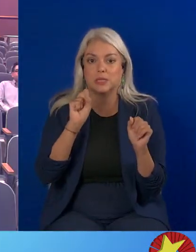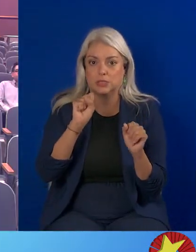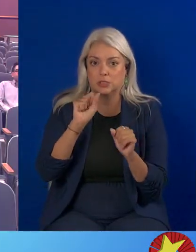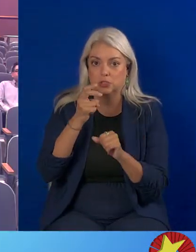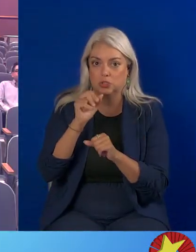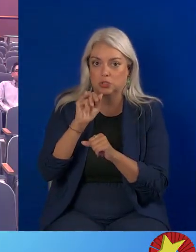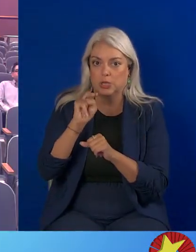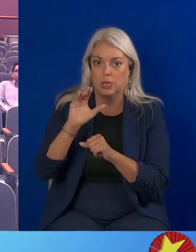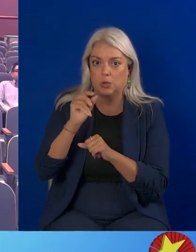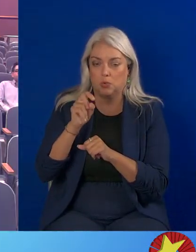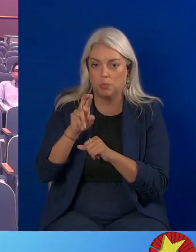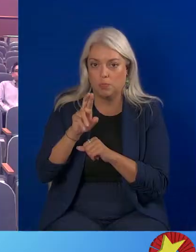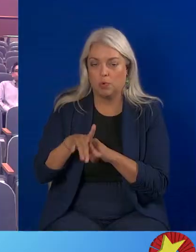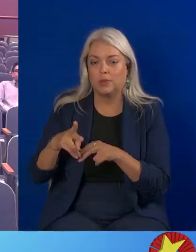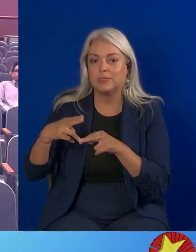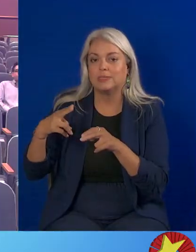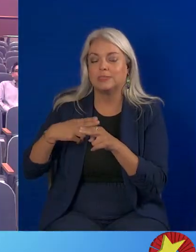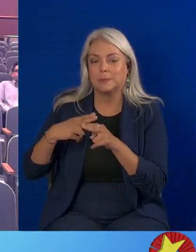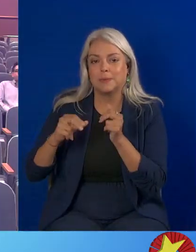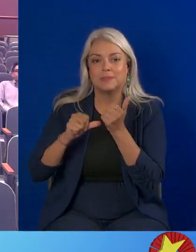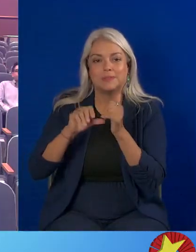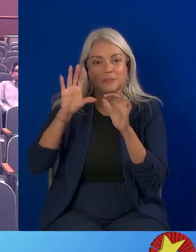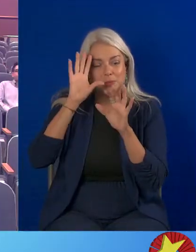Assistant Superintendent Katchoff,